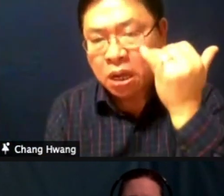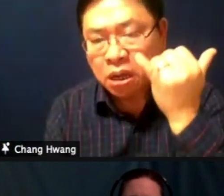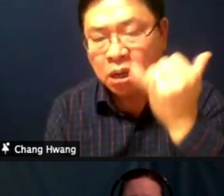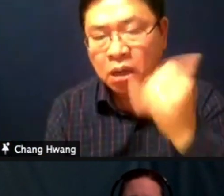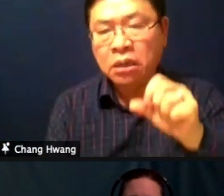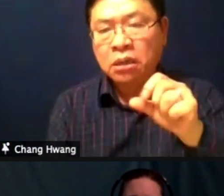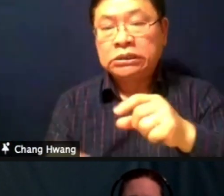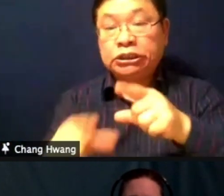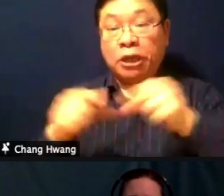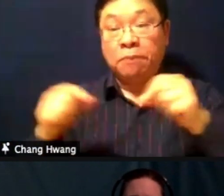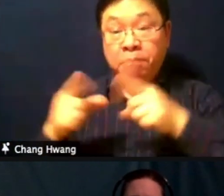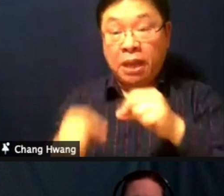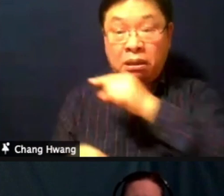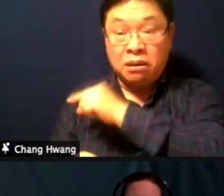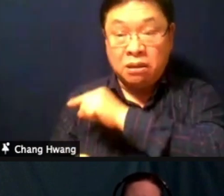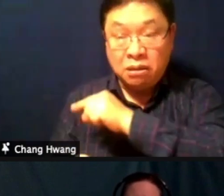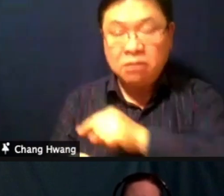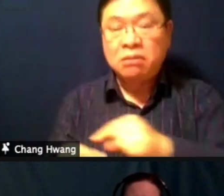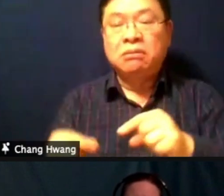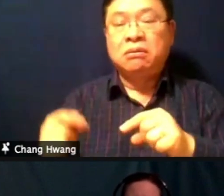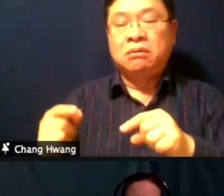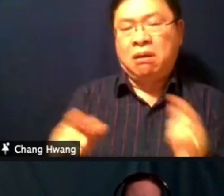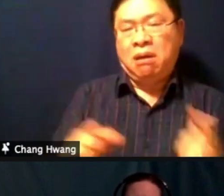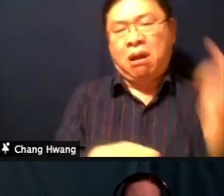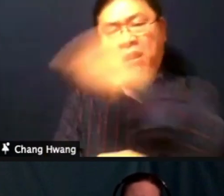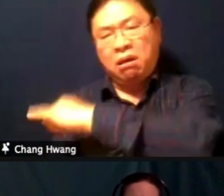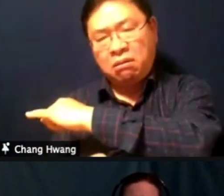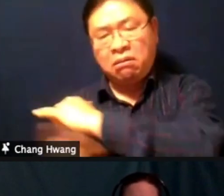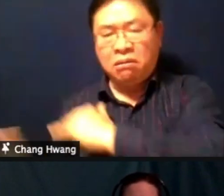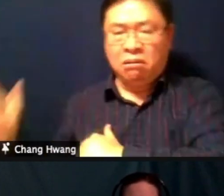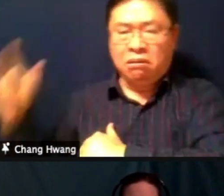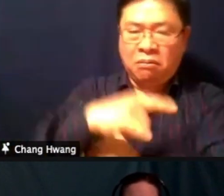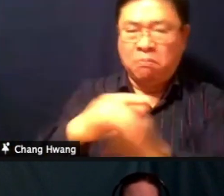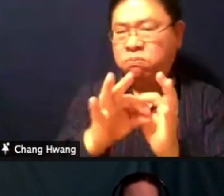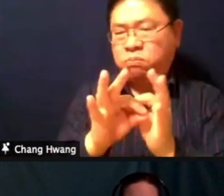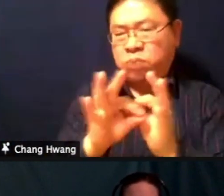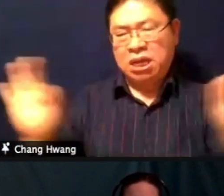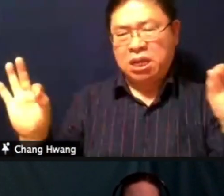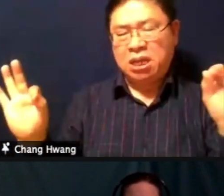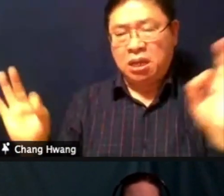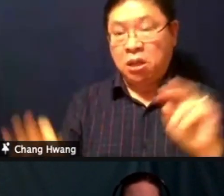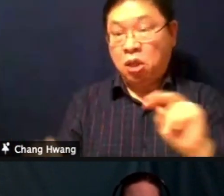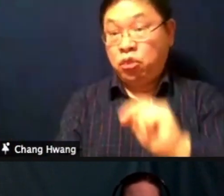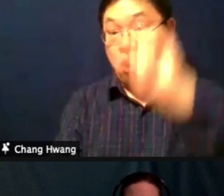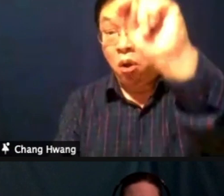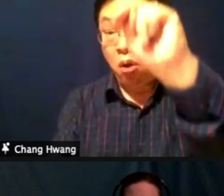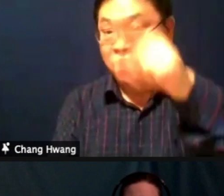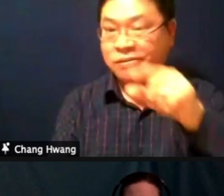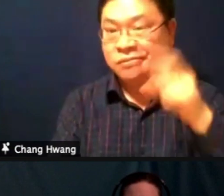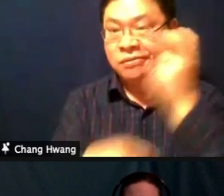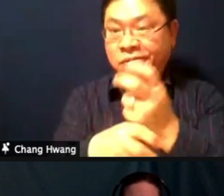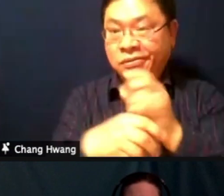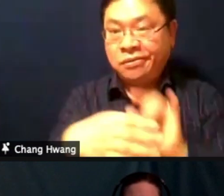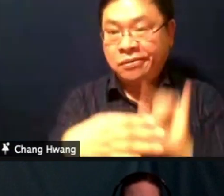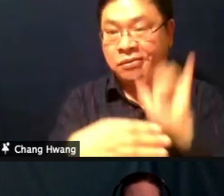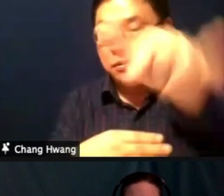If you compare the changes and differences in spoken language, it's quite less, but in the sign language, it's been very different. Keep in